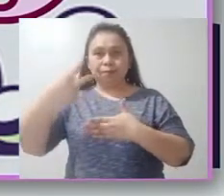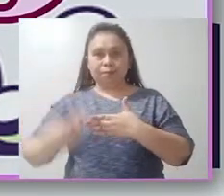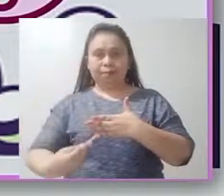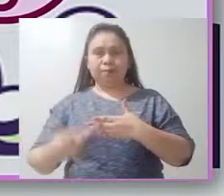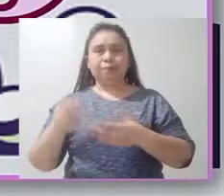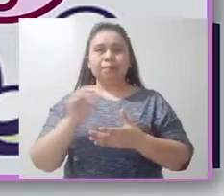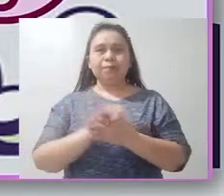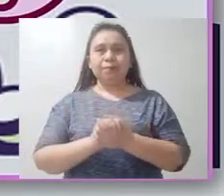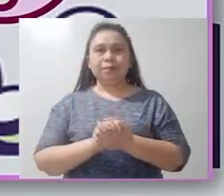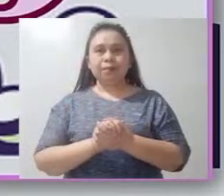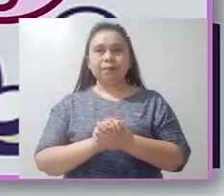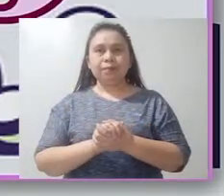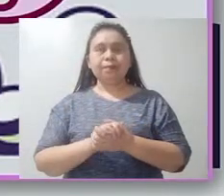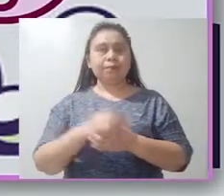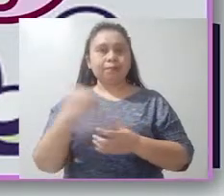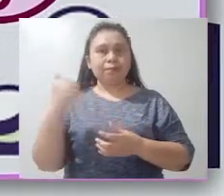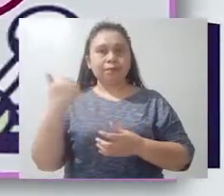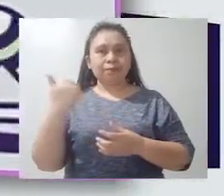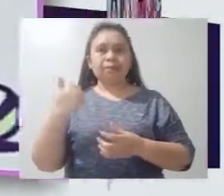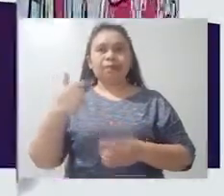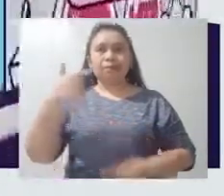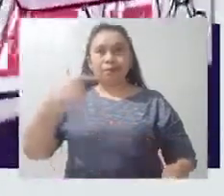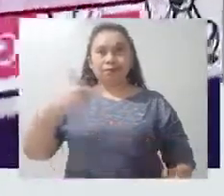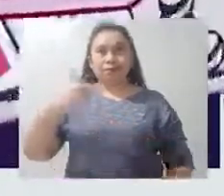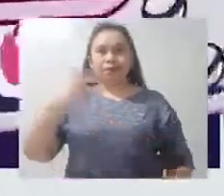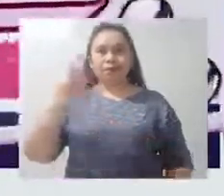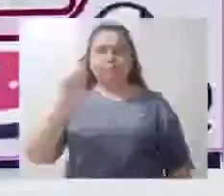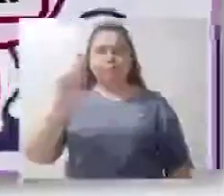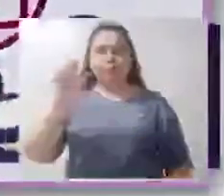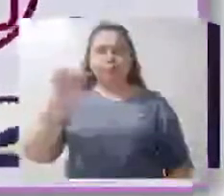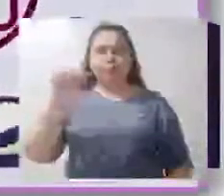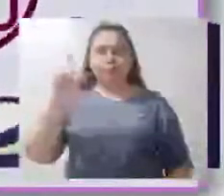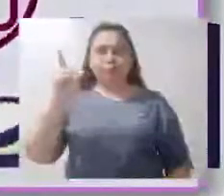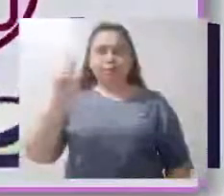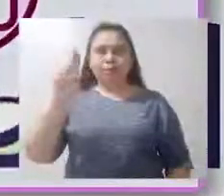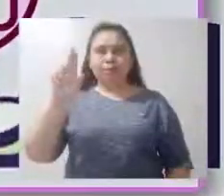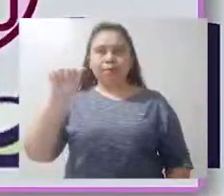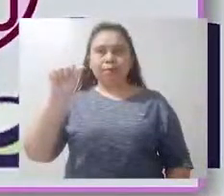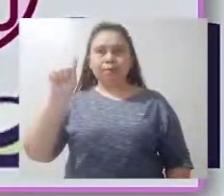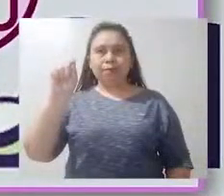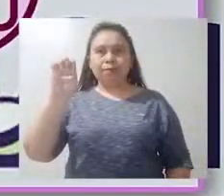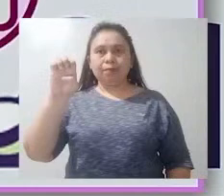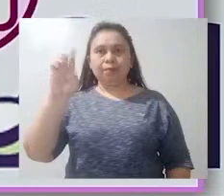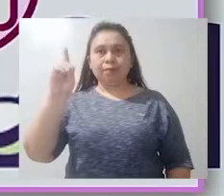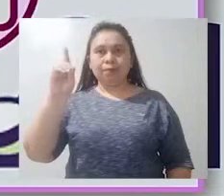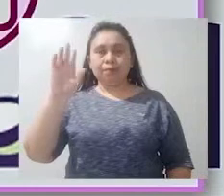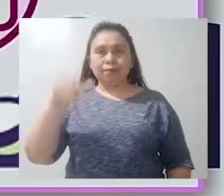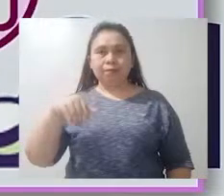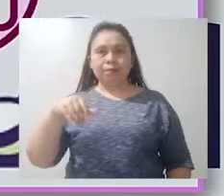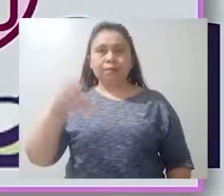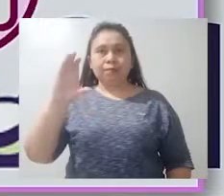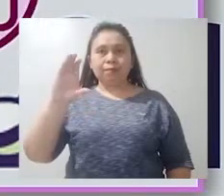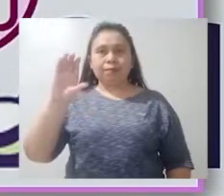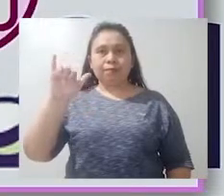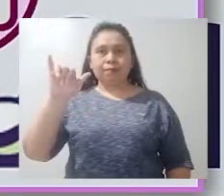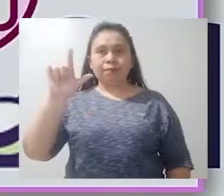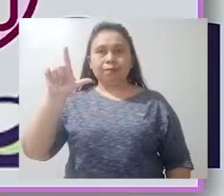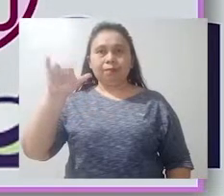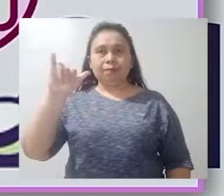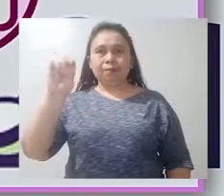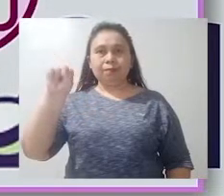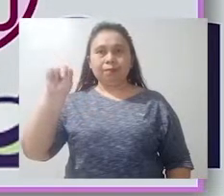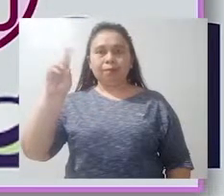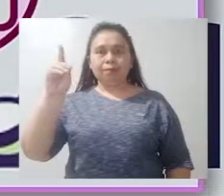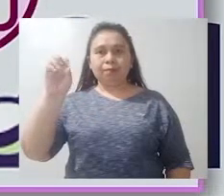and spill. This one is called a graduated cylinder. This is used to